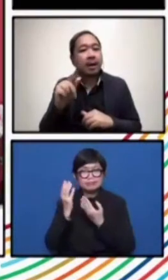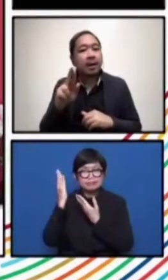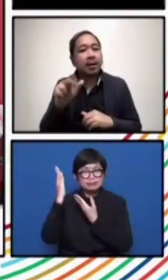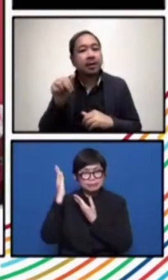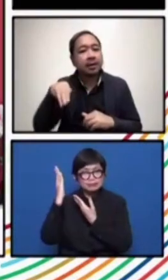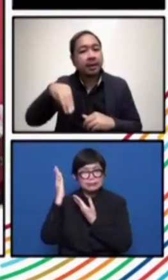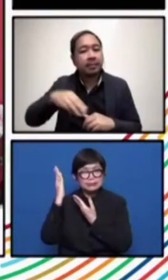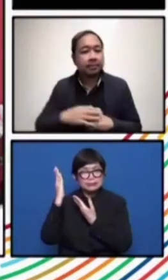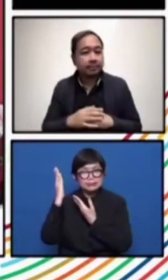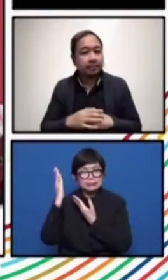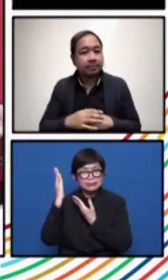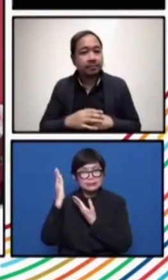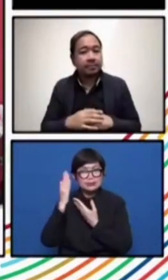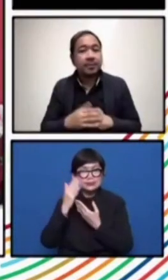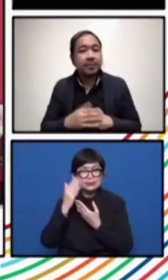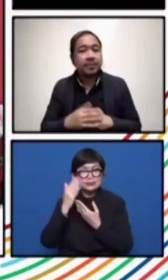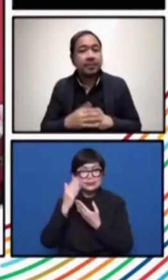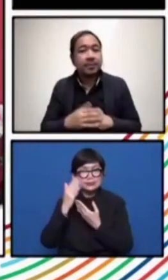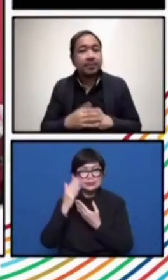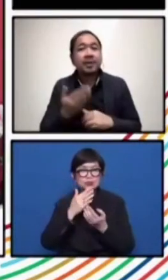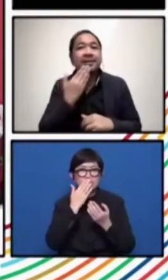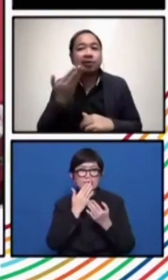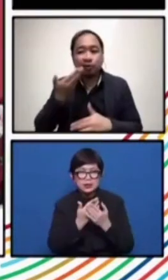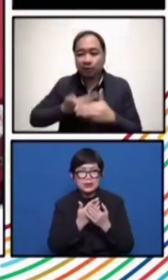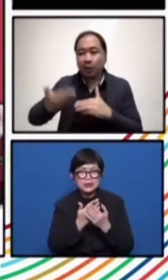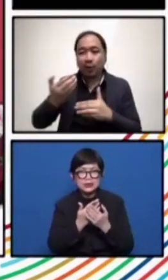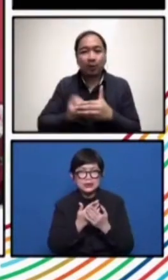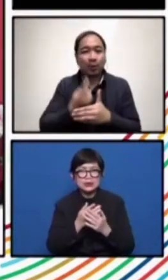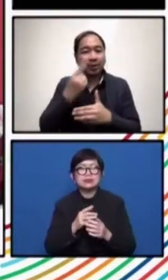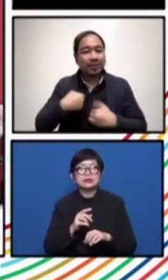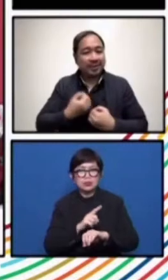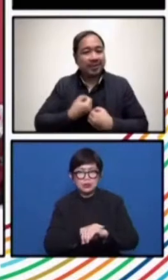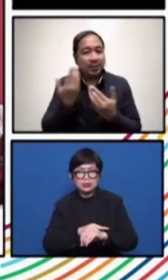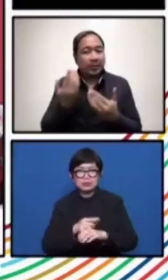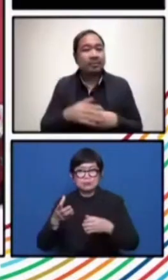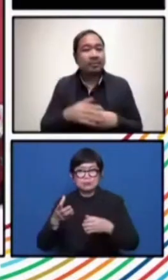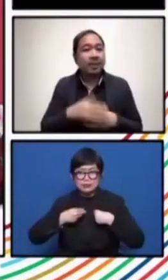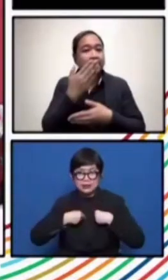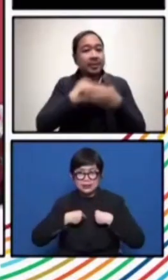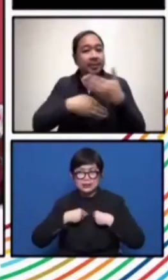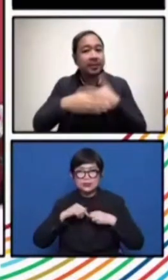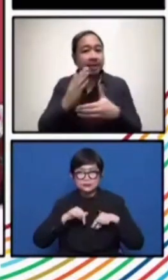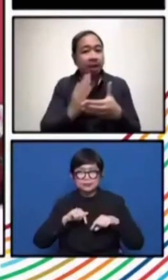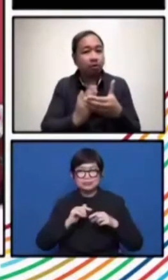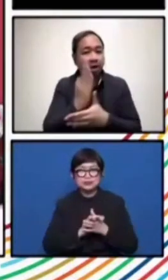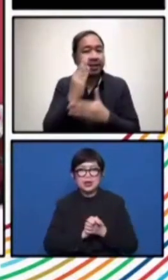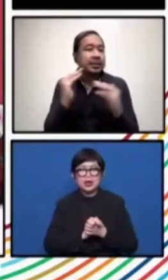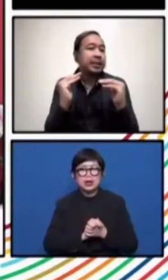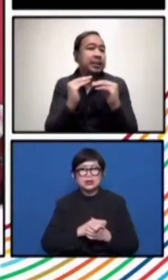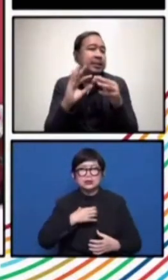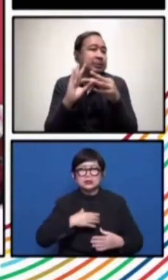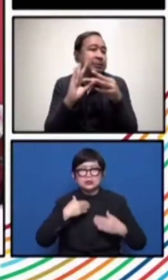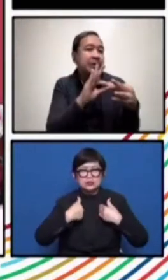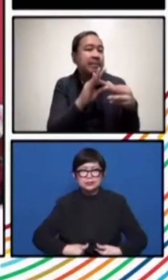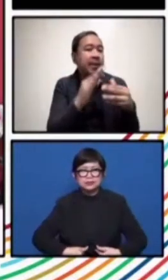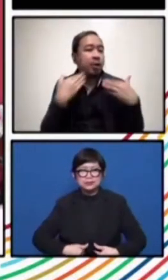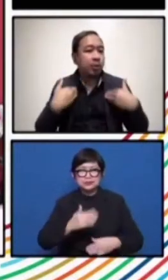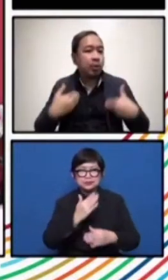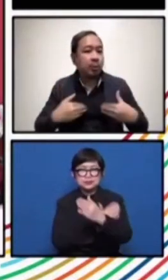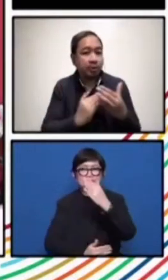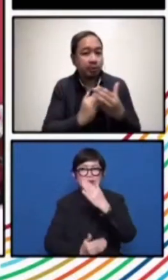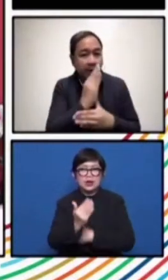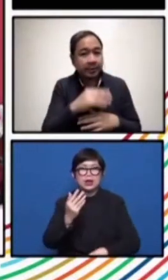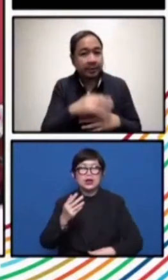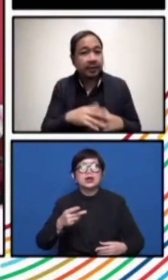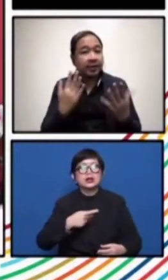here for giving me the opportunity disability rights are human rights and we have truly acknowledged the